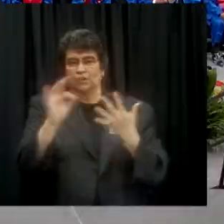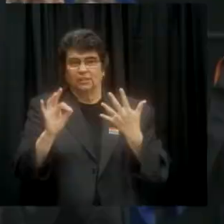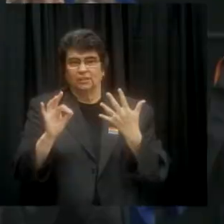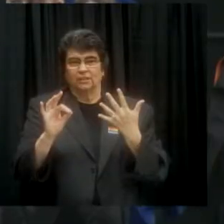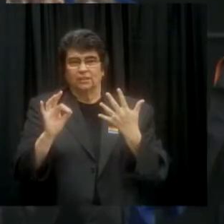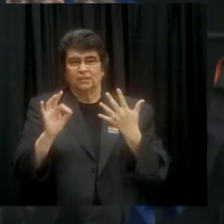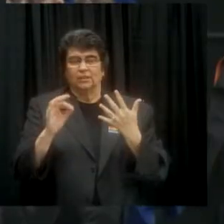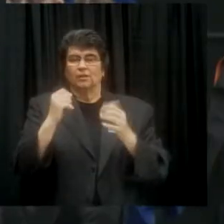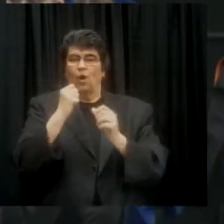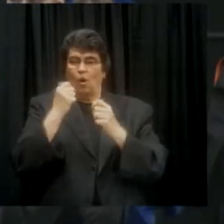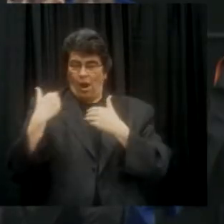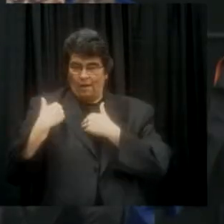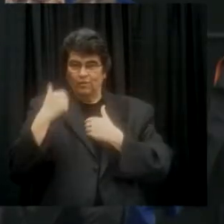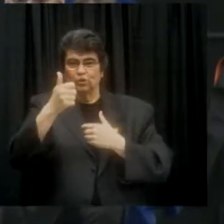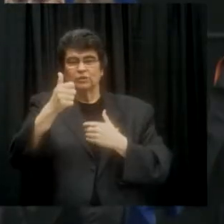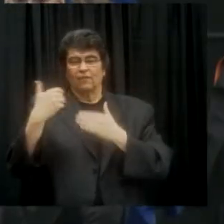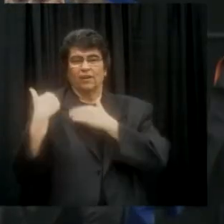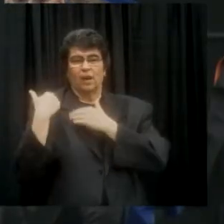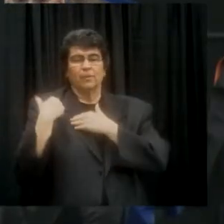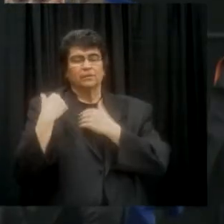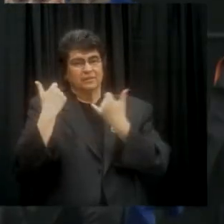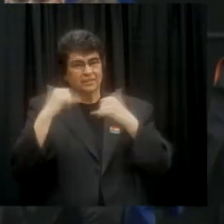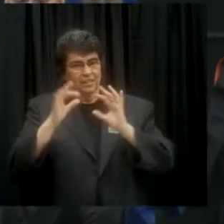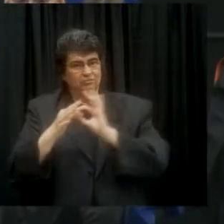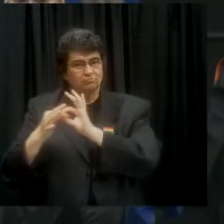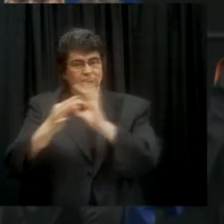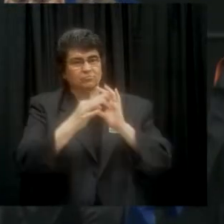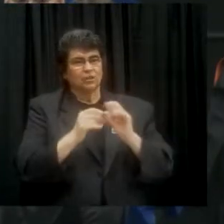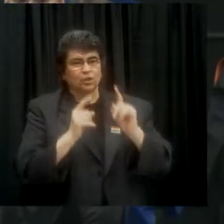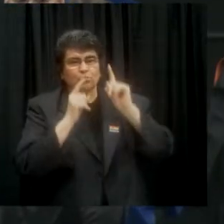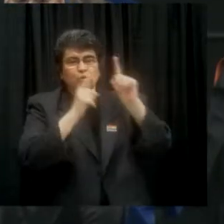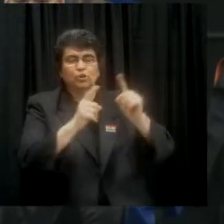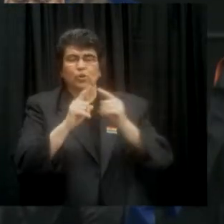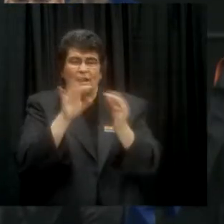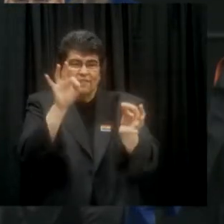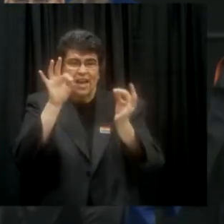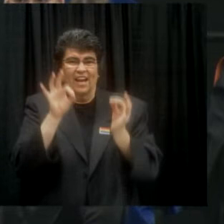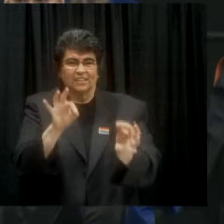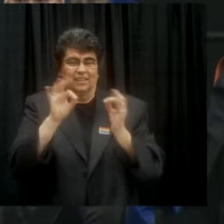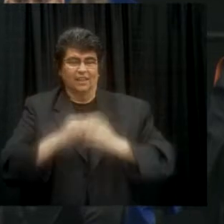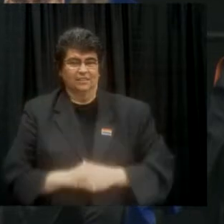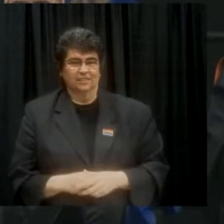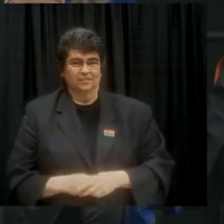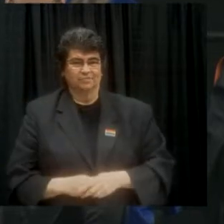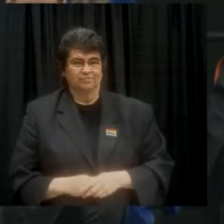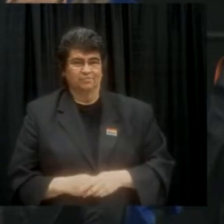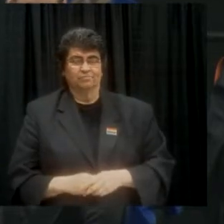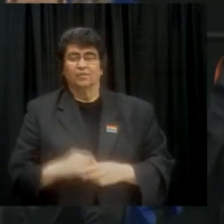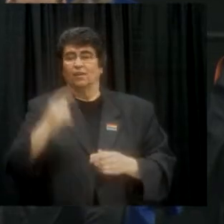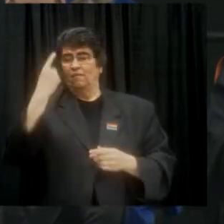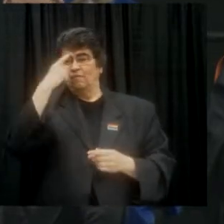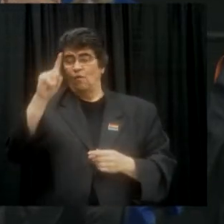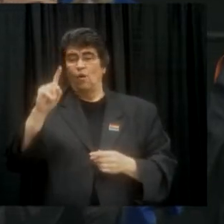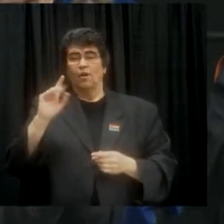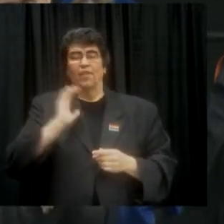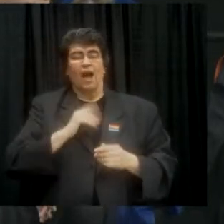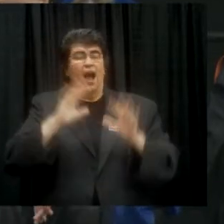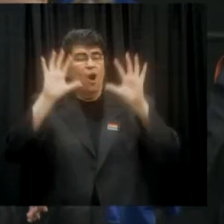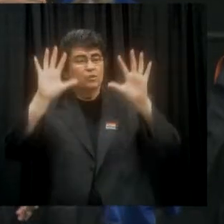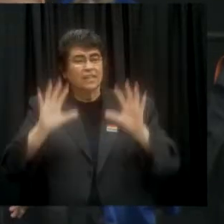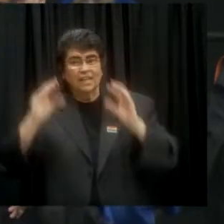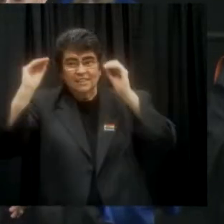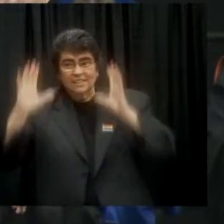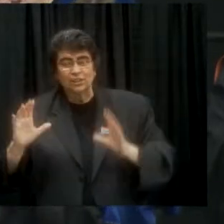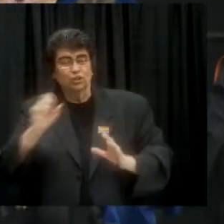Hold yourself accountable and remain unified in the pursuit of excellence. On behalf of the outstanding